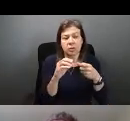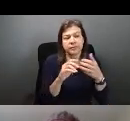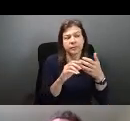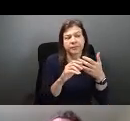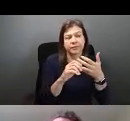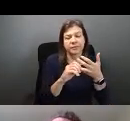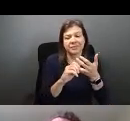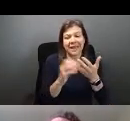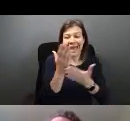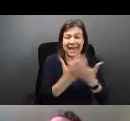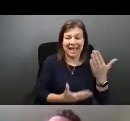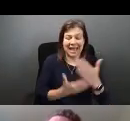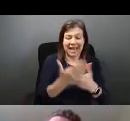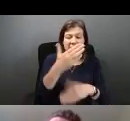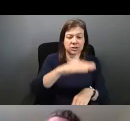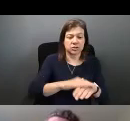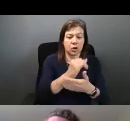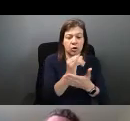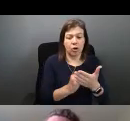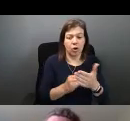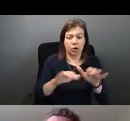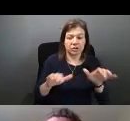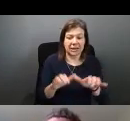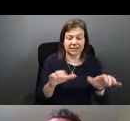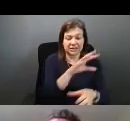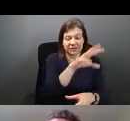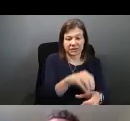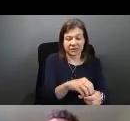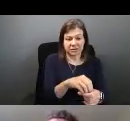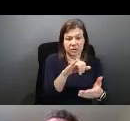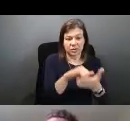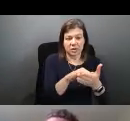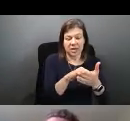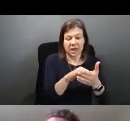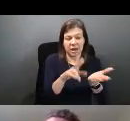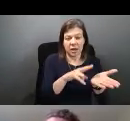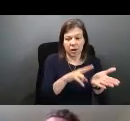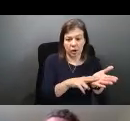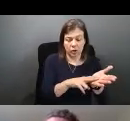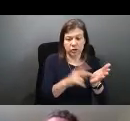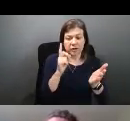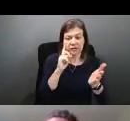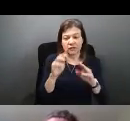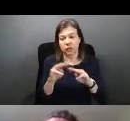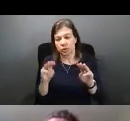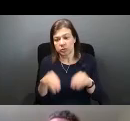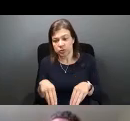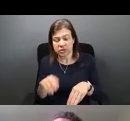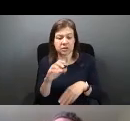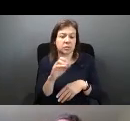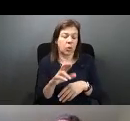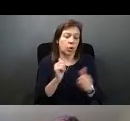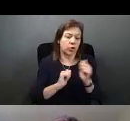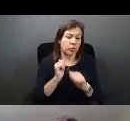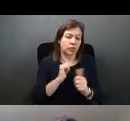the hands-on arts activity that needs to be part of that particular contract, both for the museum and for the